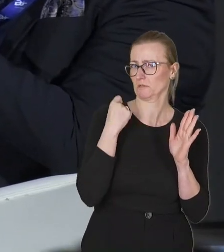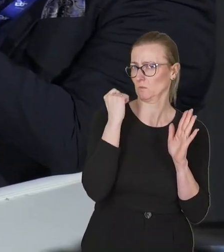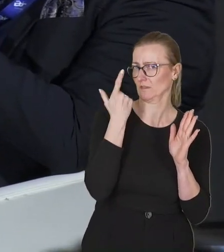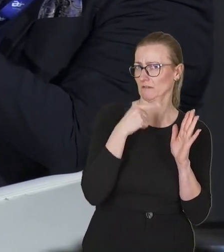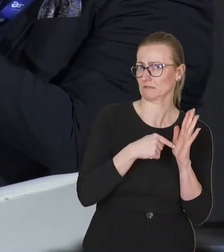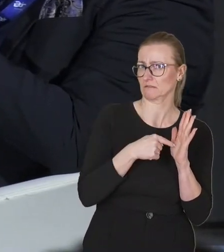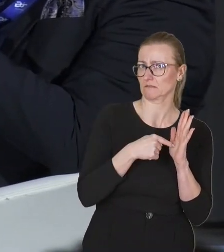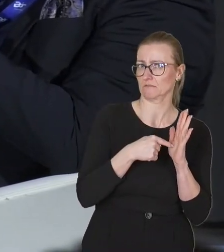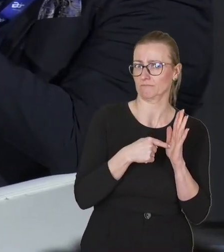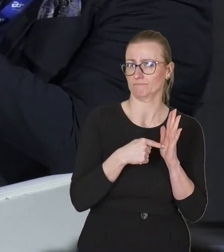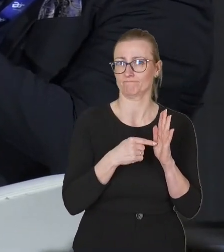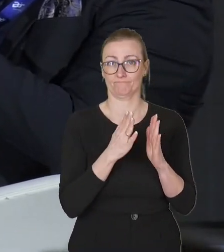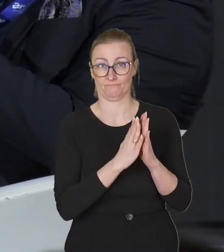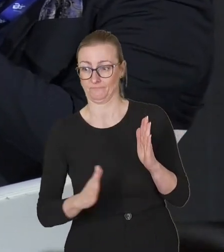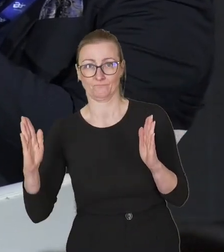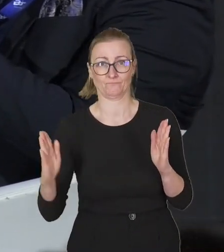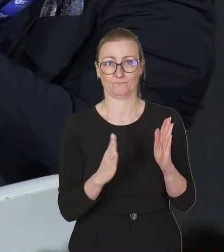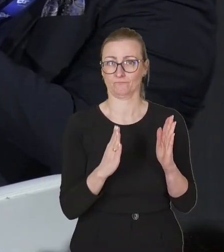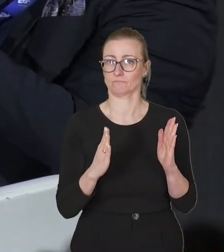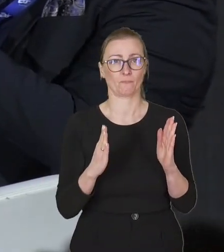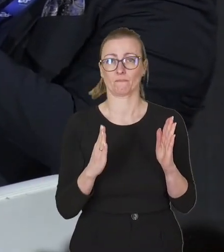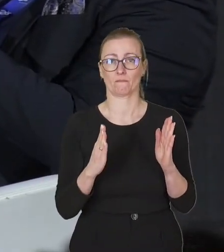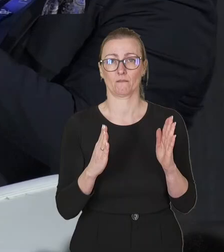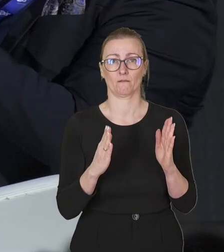scale in which R&D policy